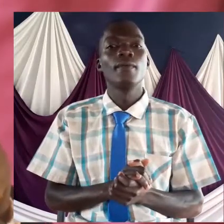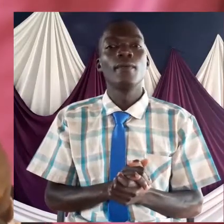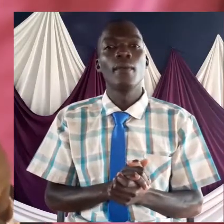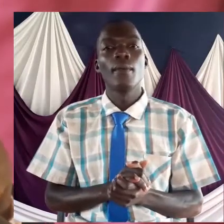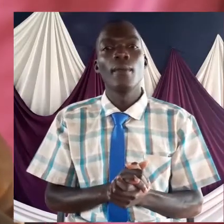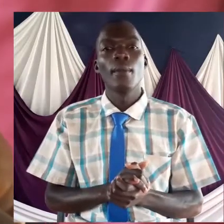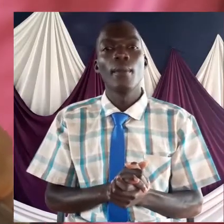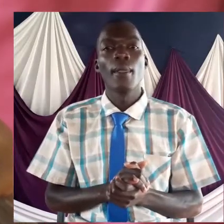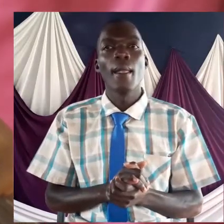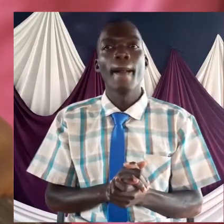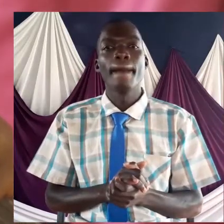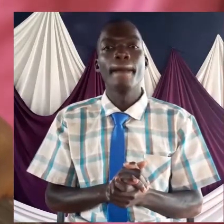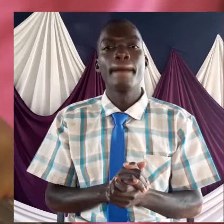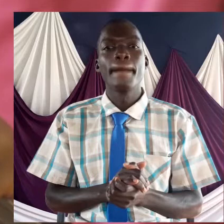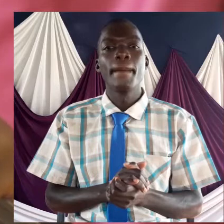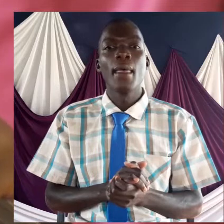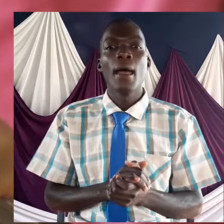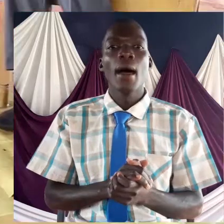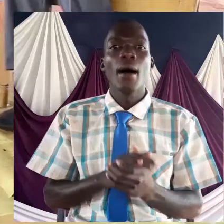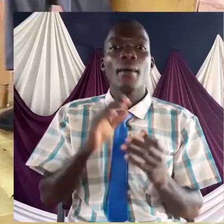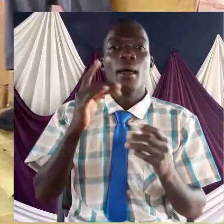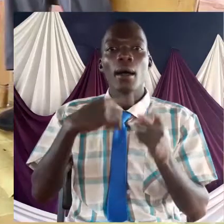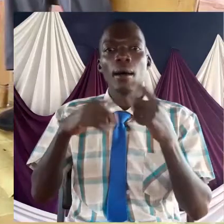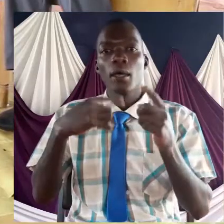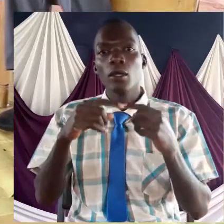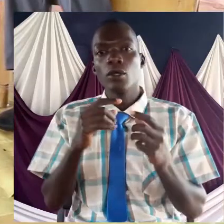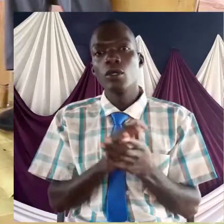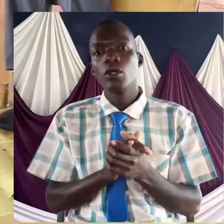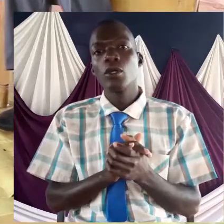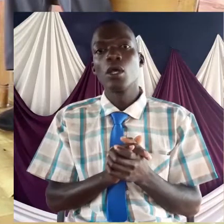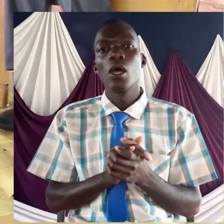the pagan Rome,